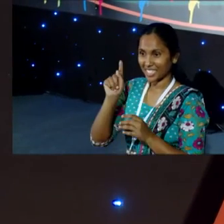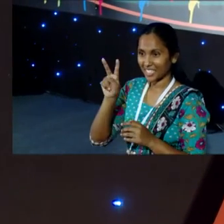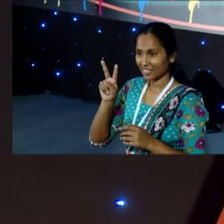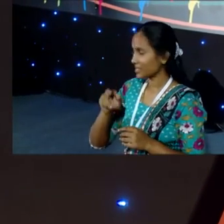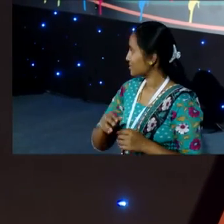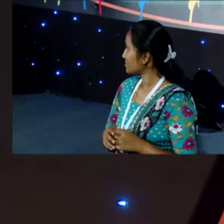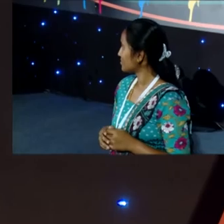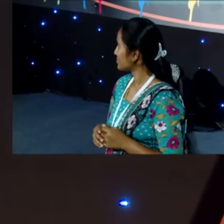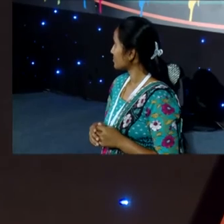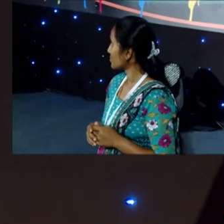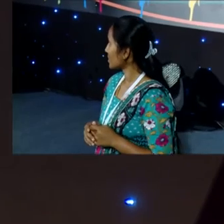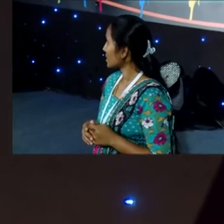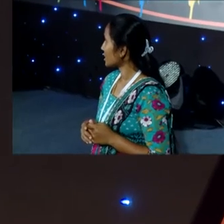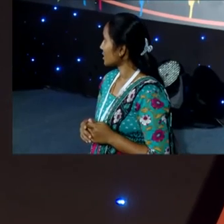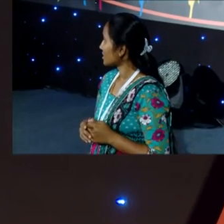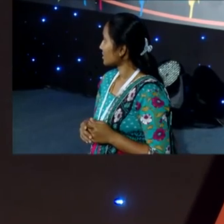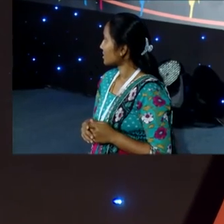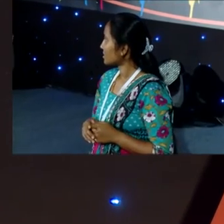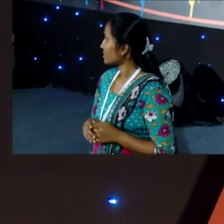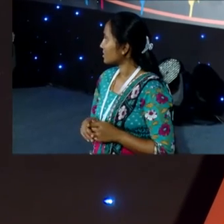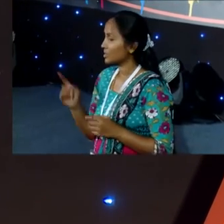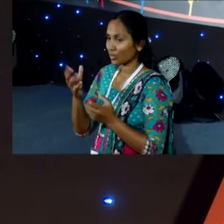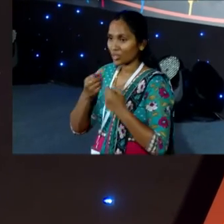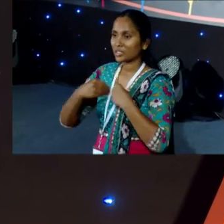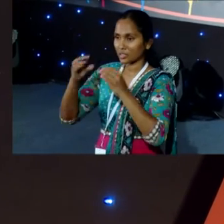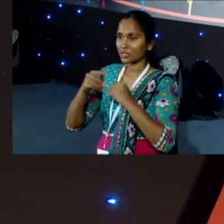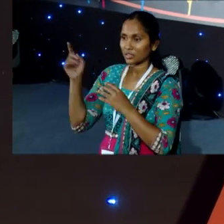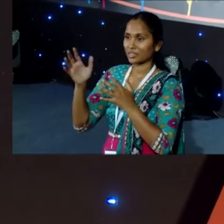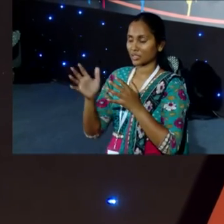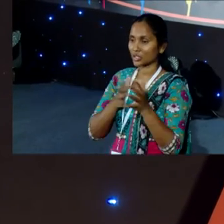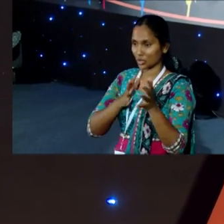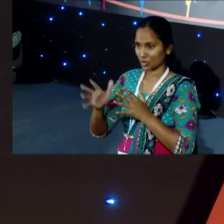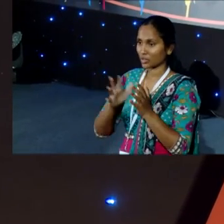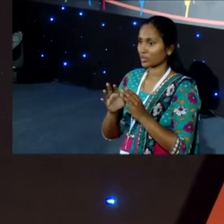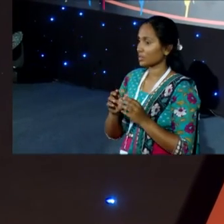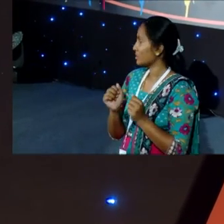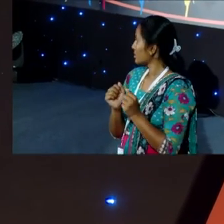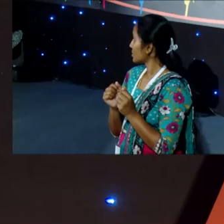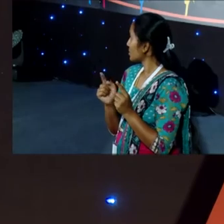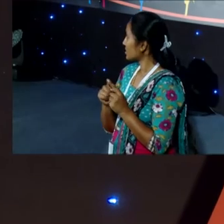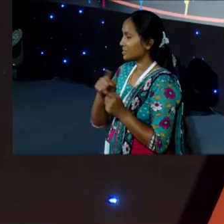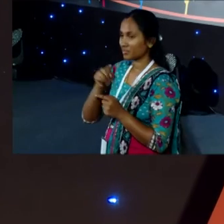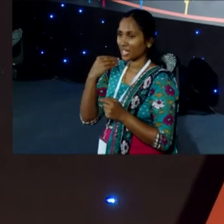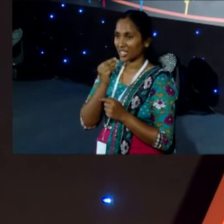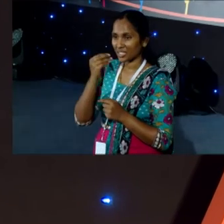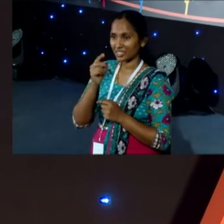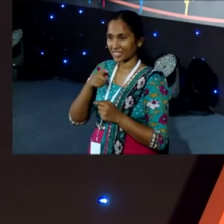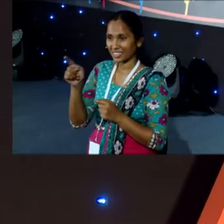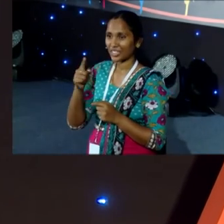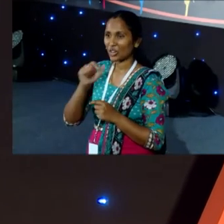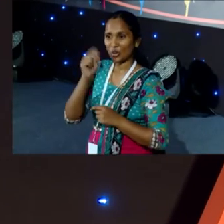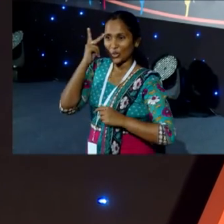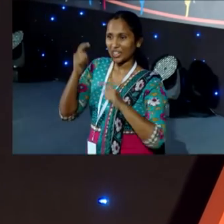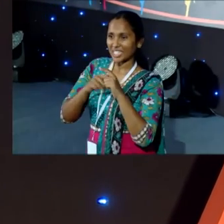a lowly copywriter, and he was trying to sell this to his Cadbury's client, they said, what do you know about Cadbury's? You are not even English speaking